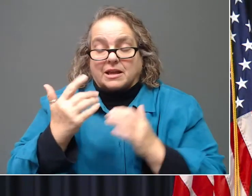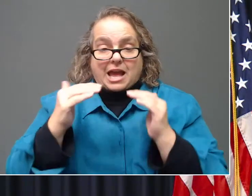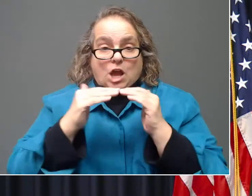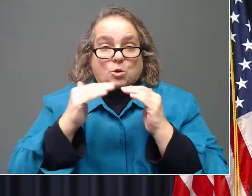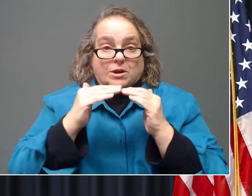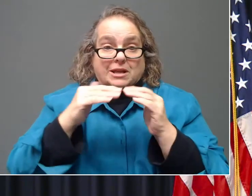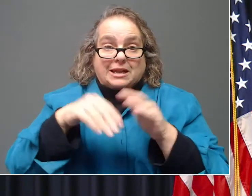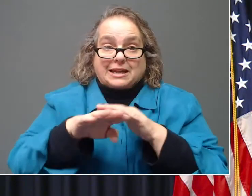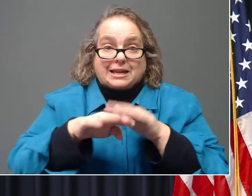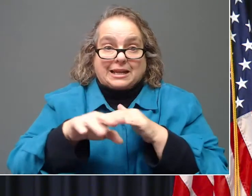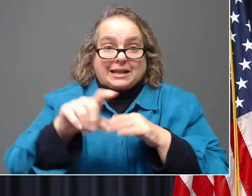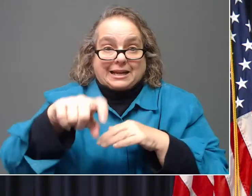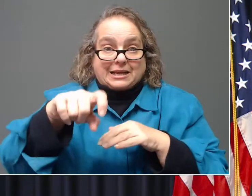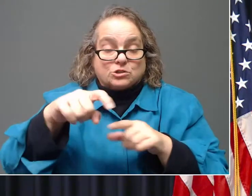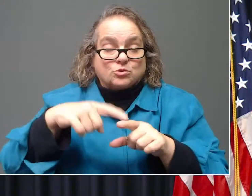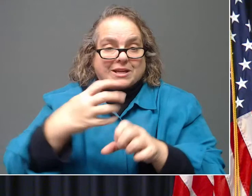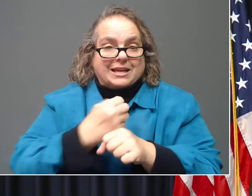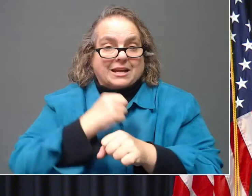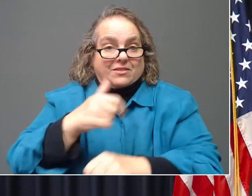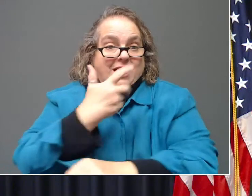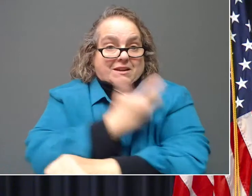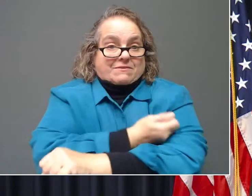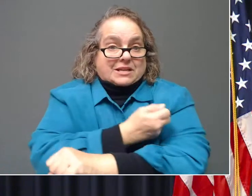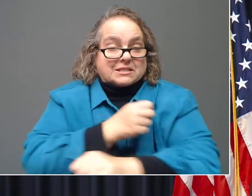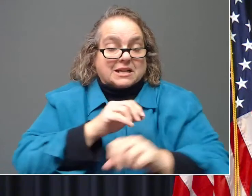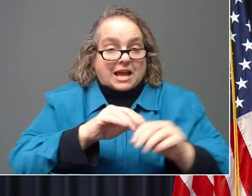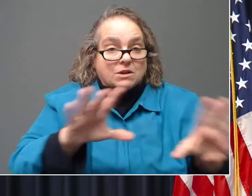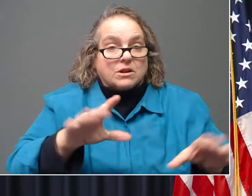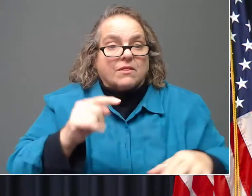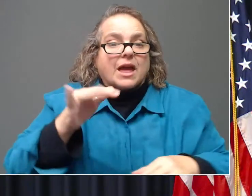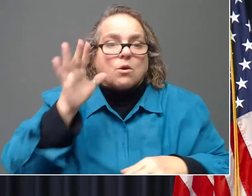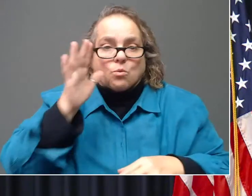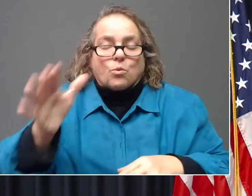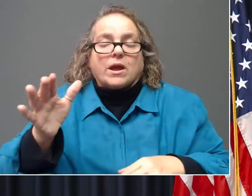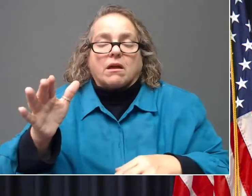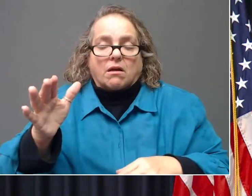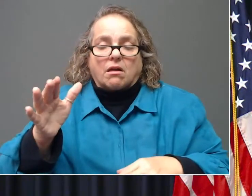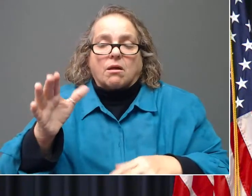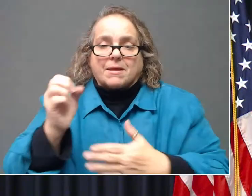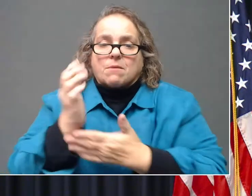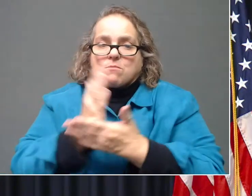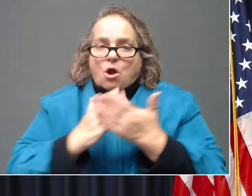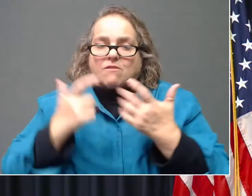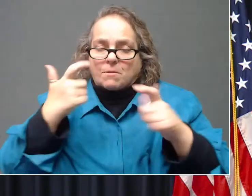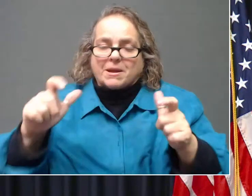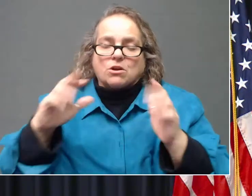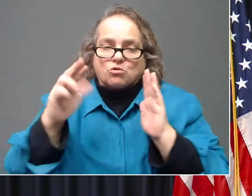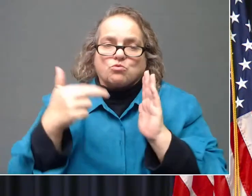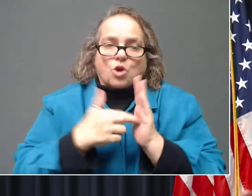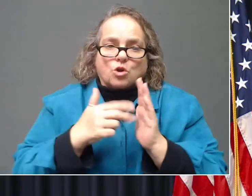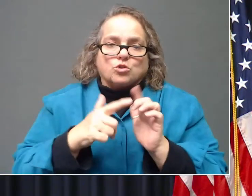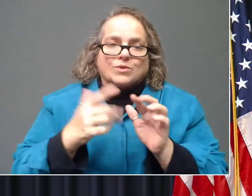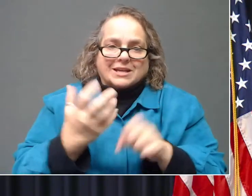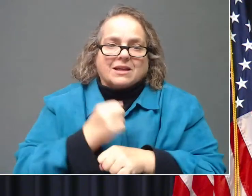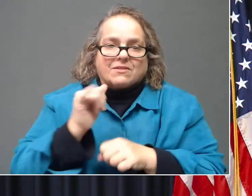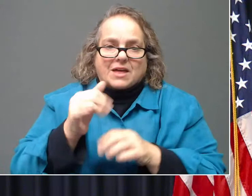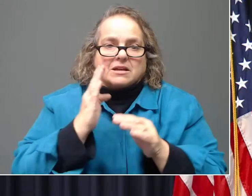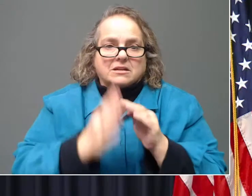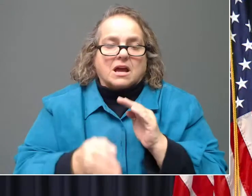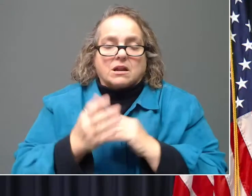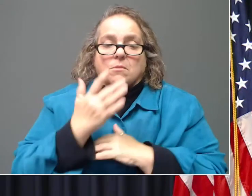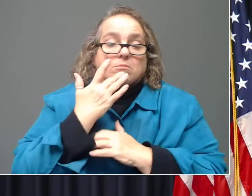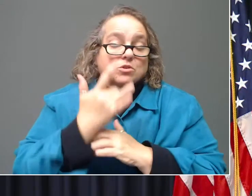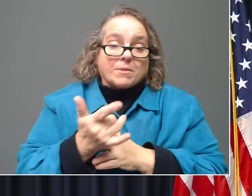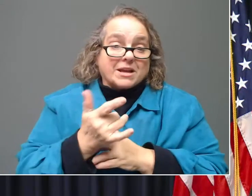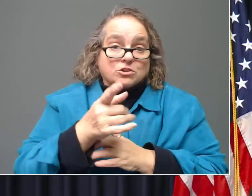getting this vaccine out. They're going to play an absolutely essential role in getting that done. So just because you see